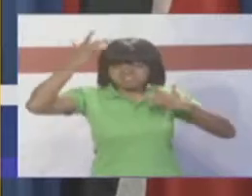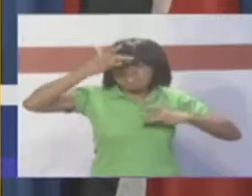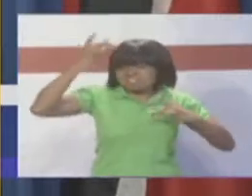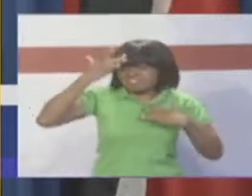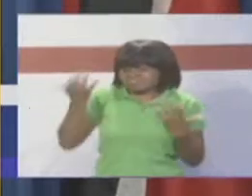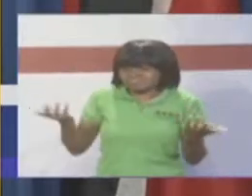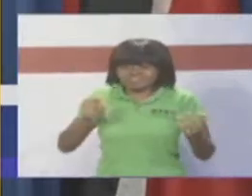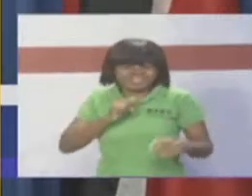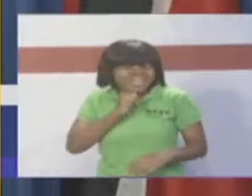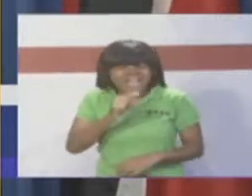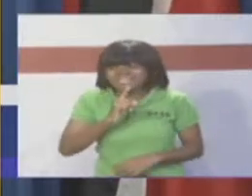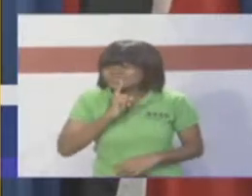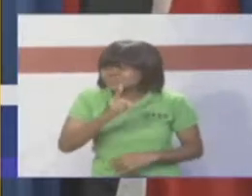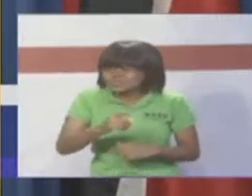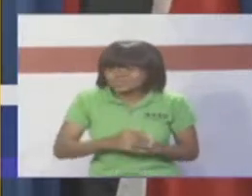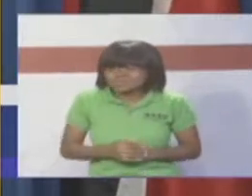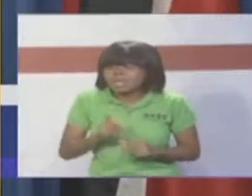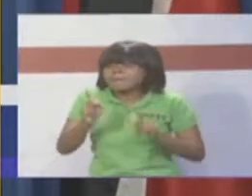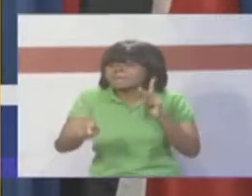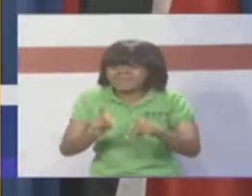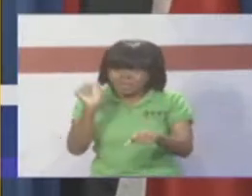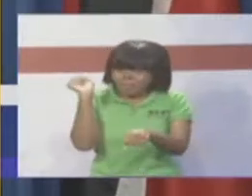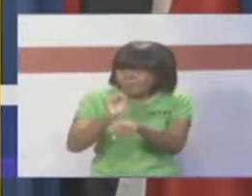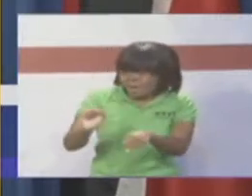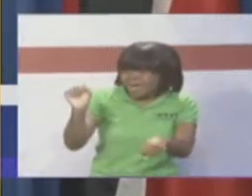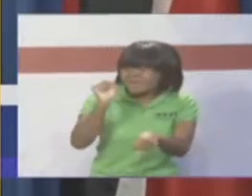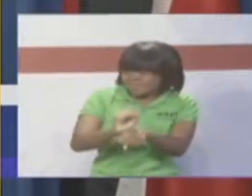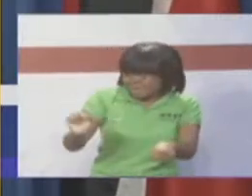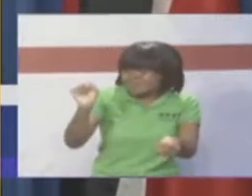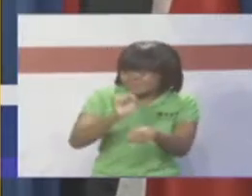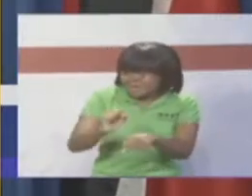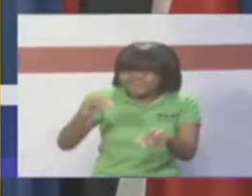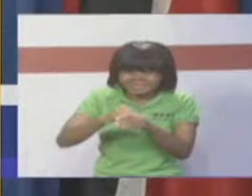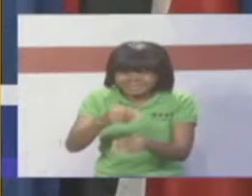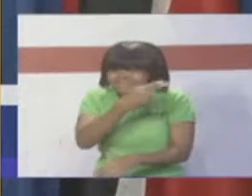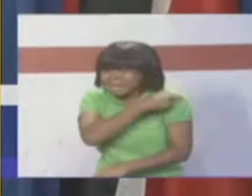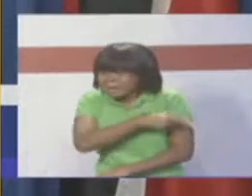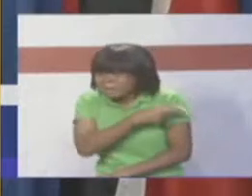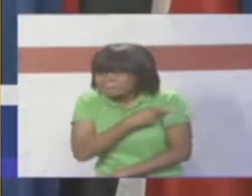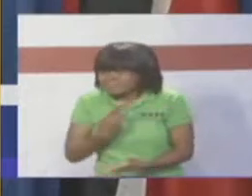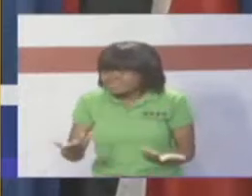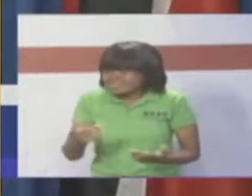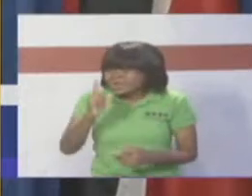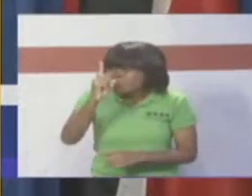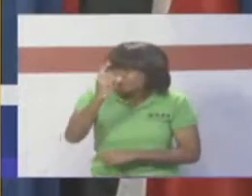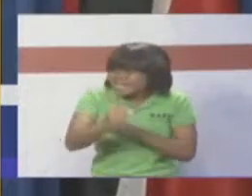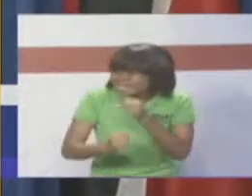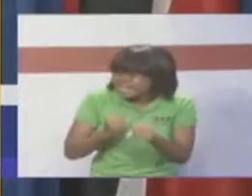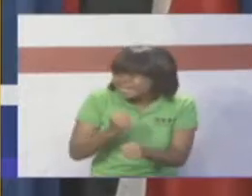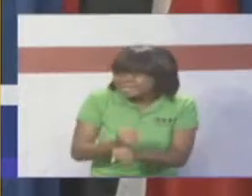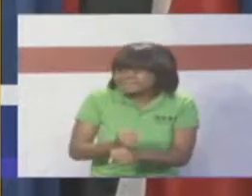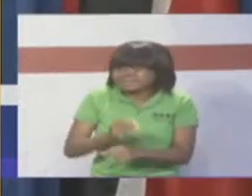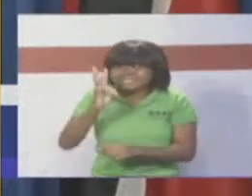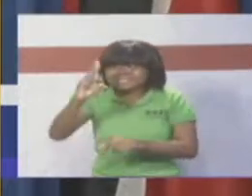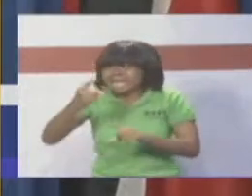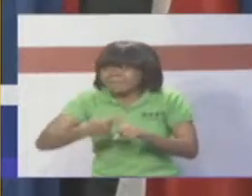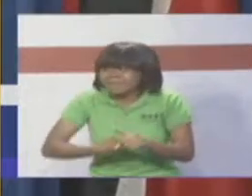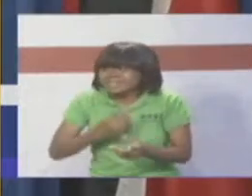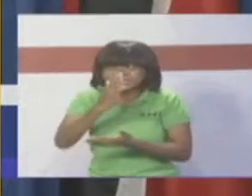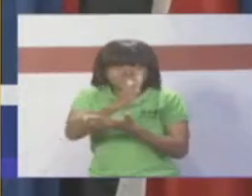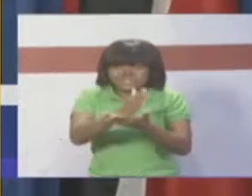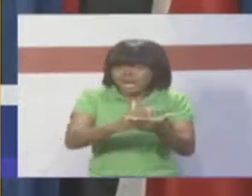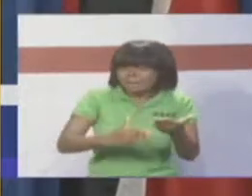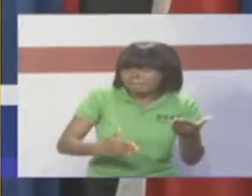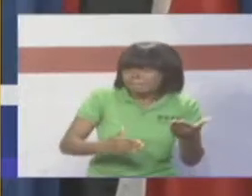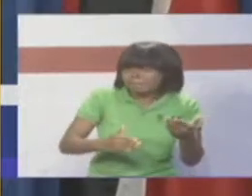half, some of them 7 days a week, and some of them 18 to 20